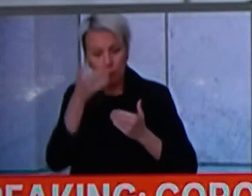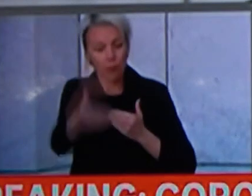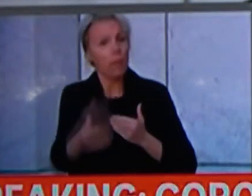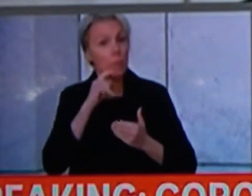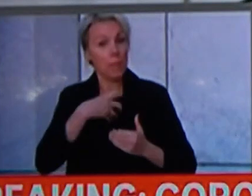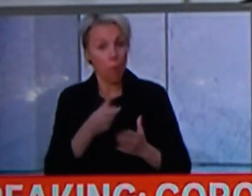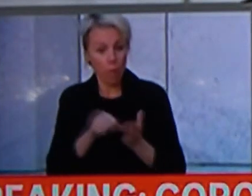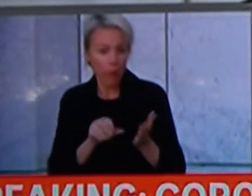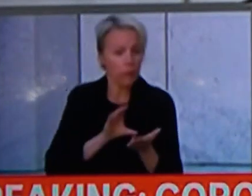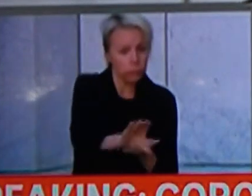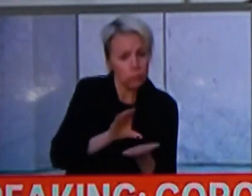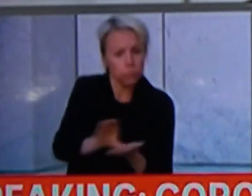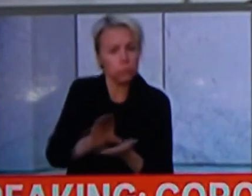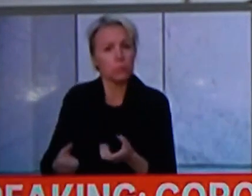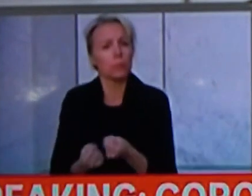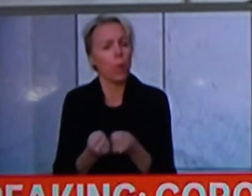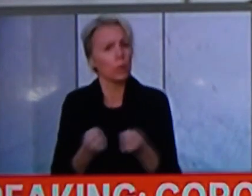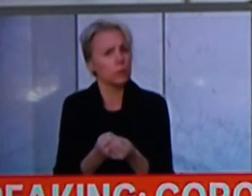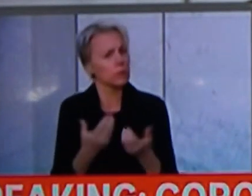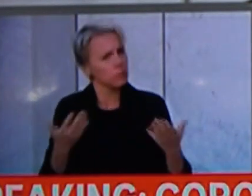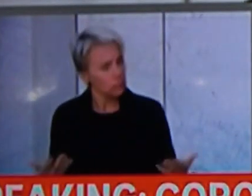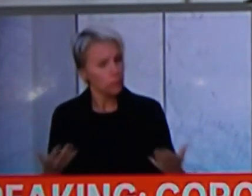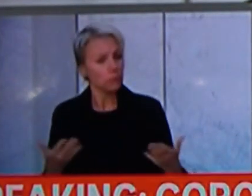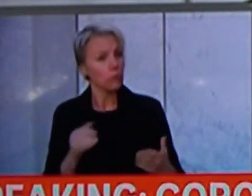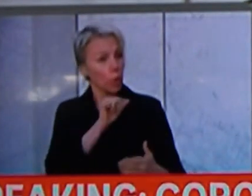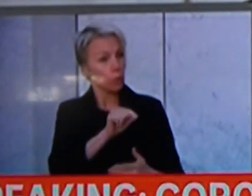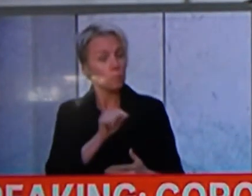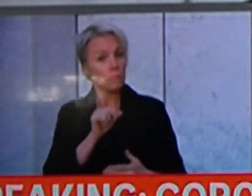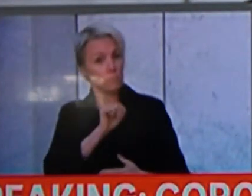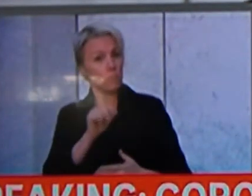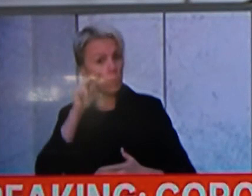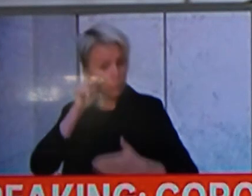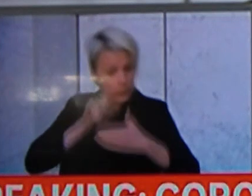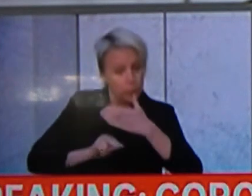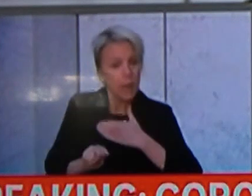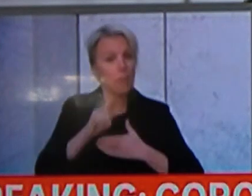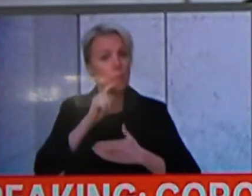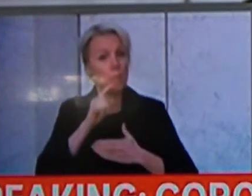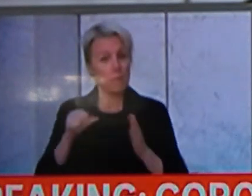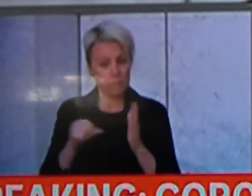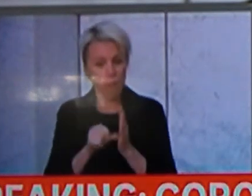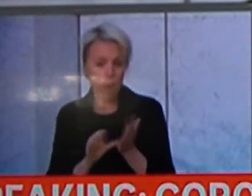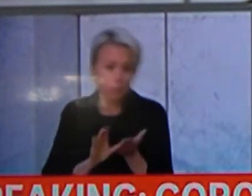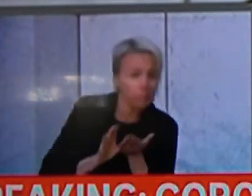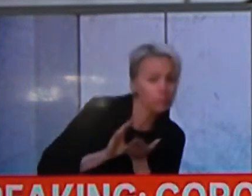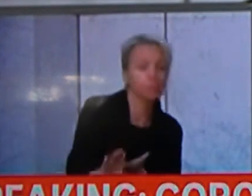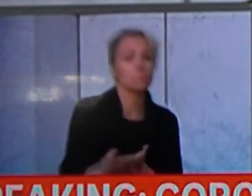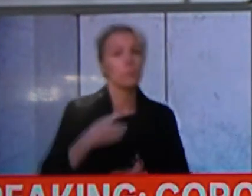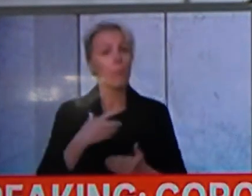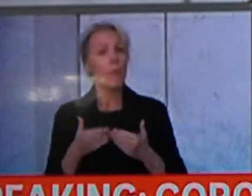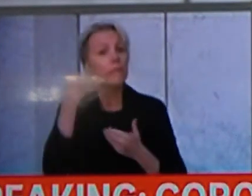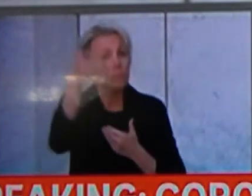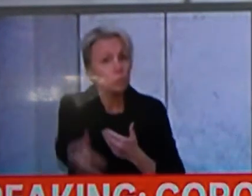far ahead, but are you anticipating doing more measures in the nature of what you've announced today, or are you looking at something different in terms of